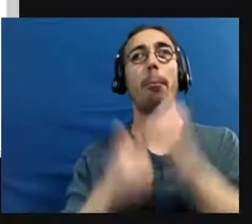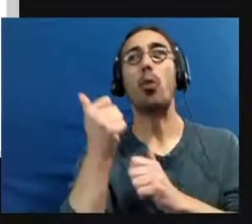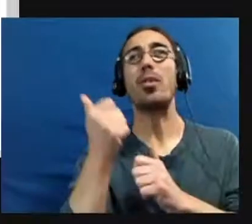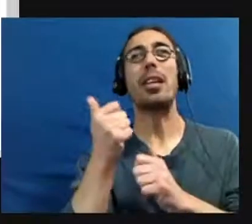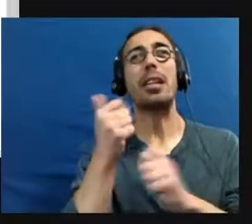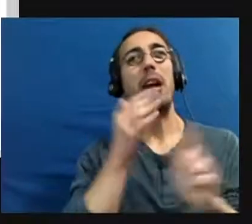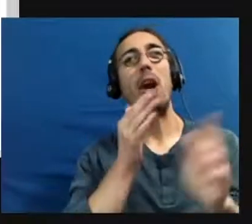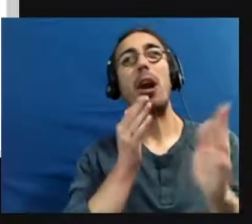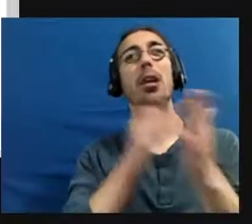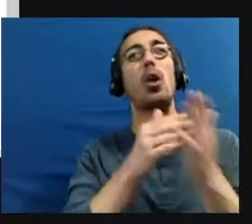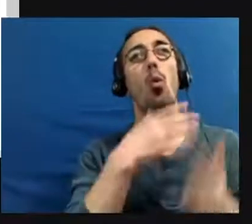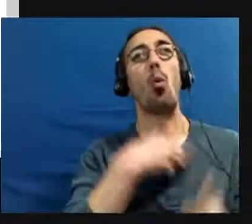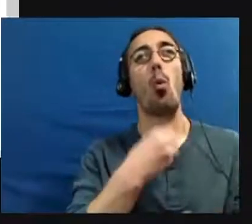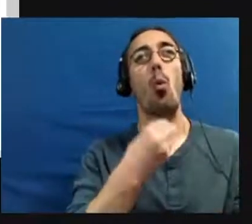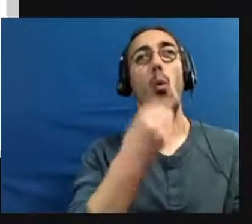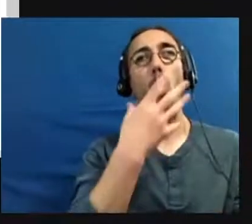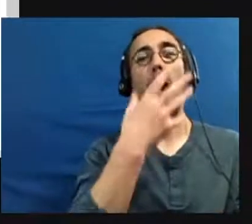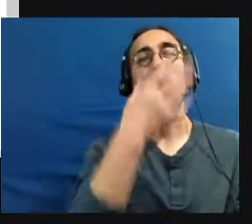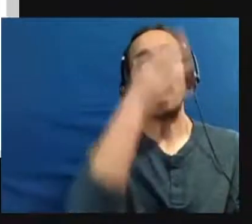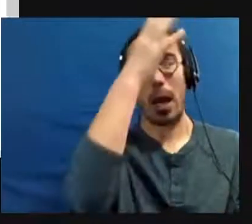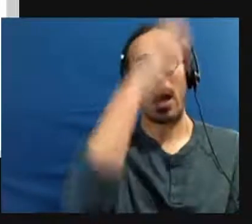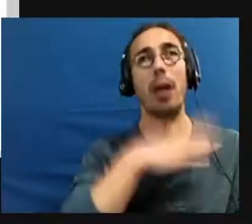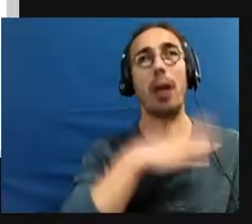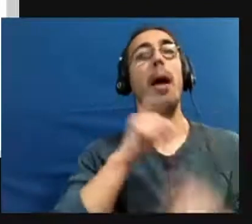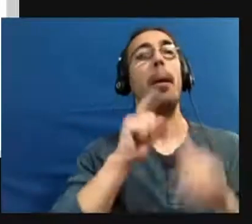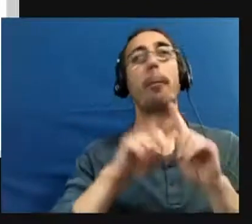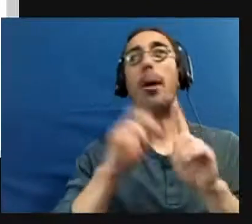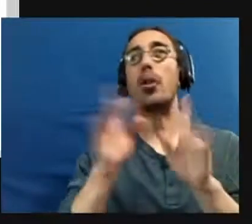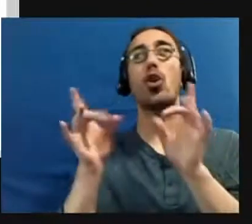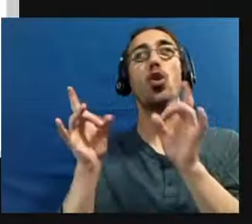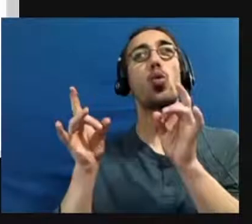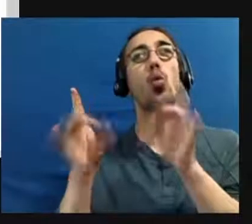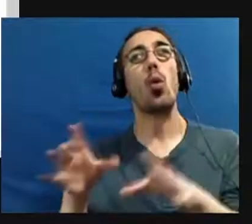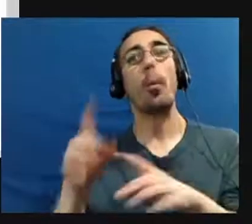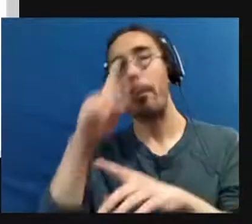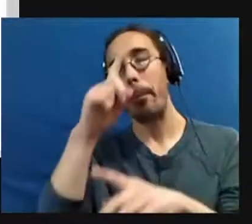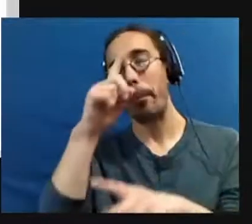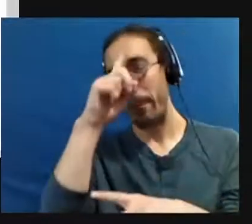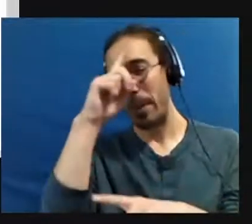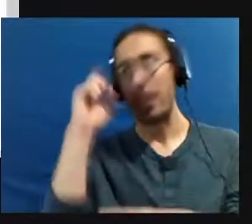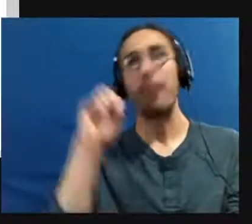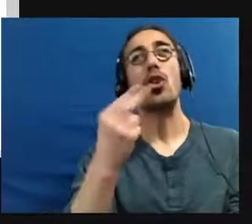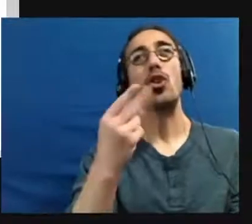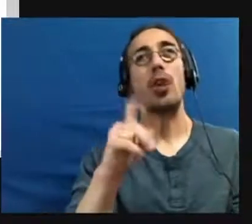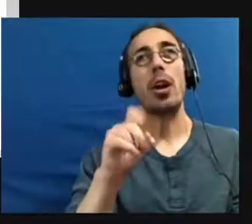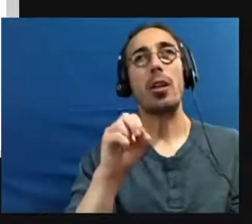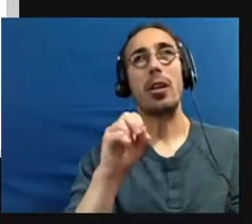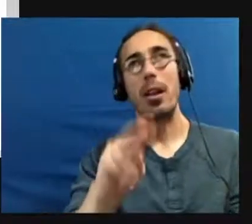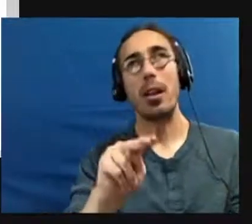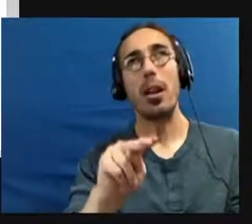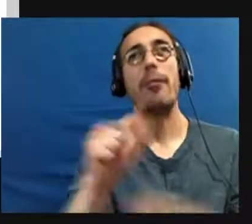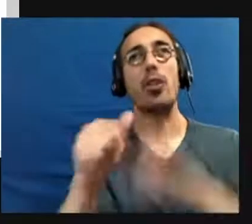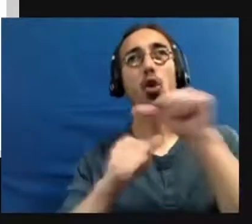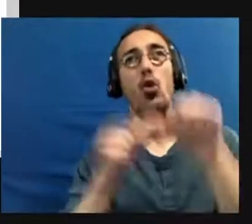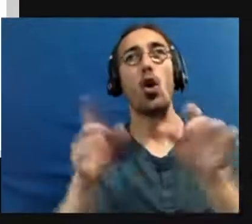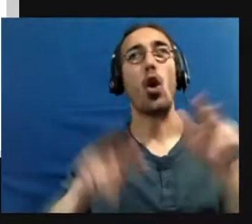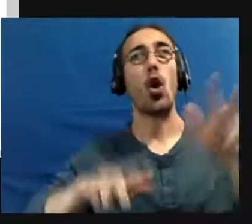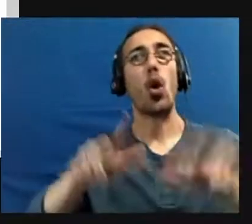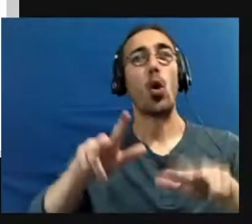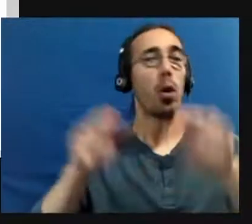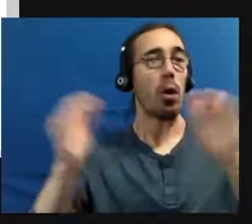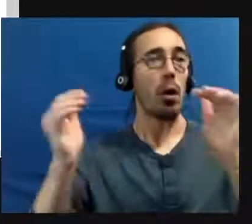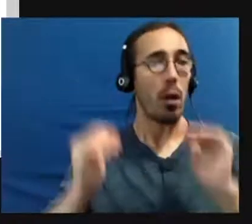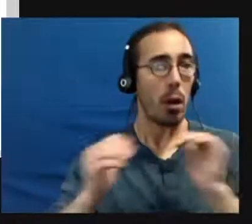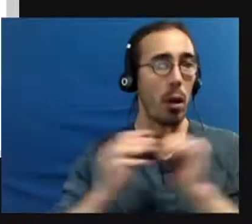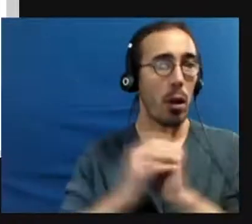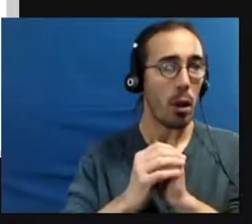they're all neurodivergent, they're cruel to Sheldon because of his social awkwardness. And I think you'll find sort of across just these